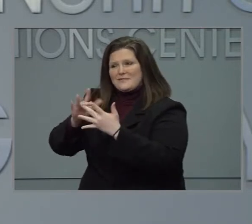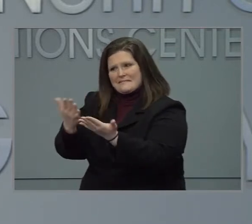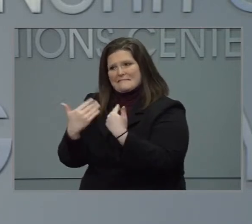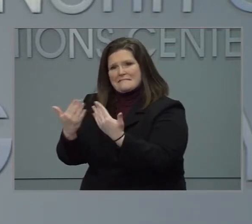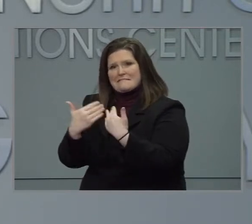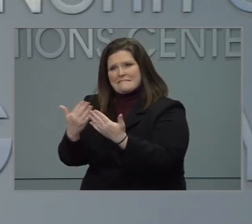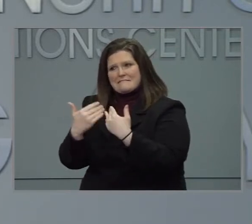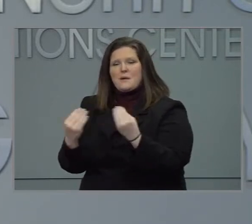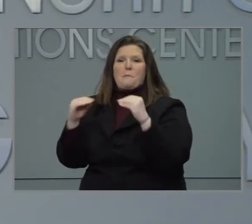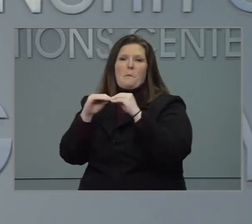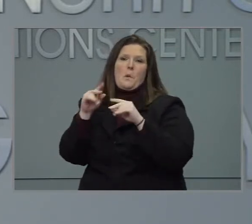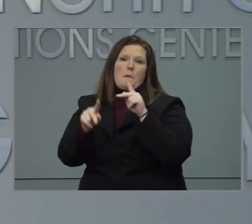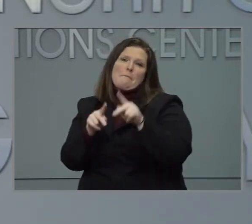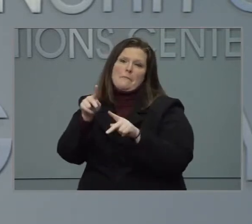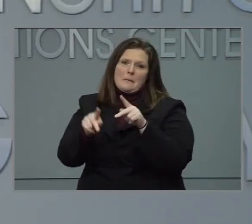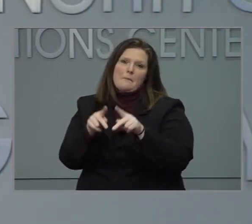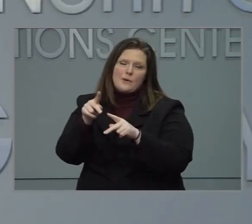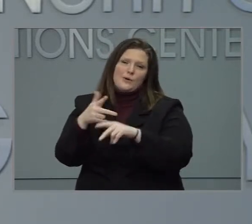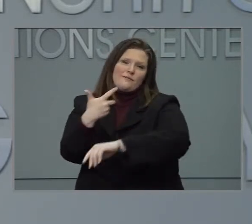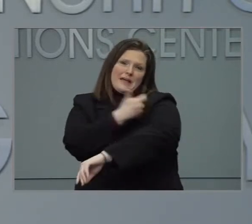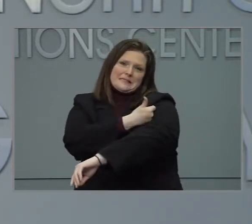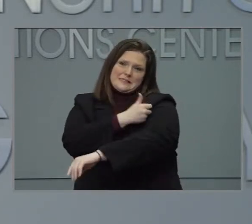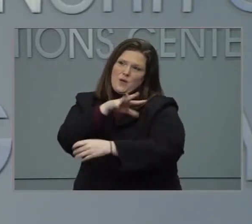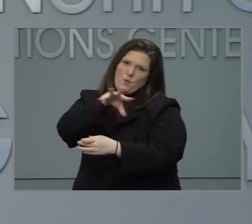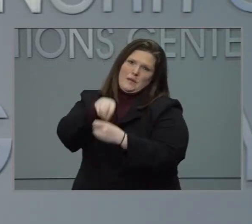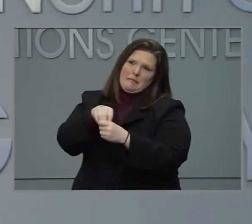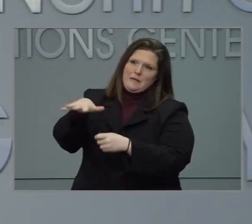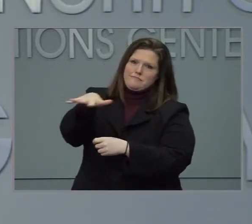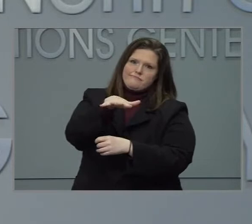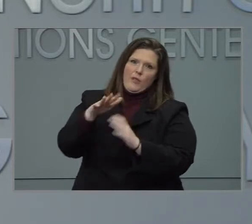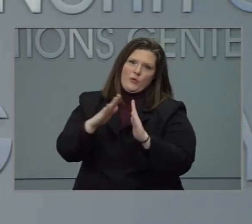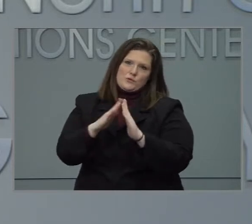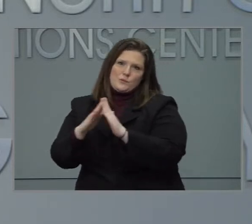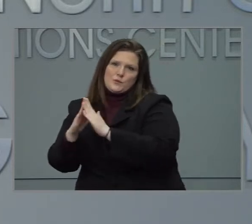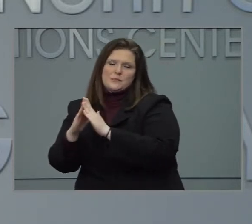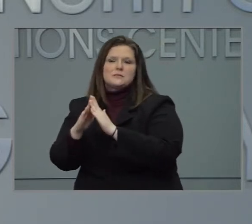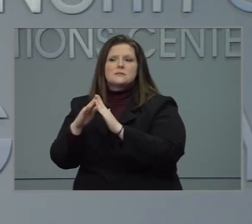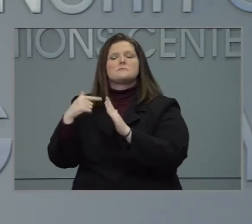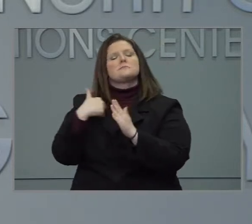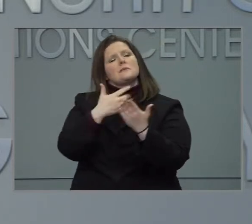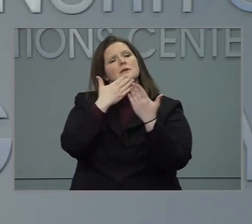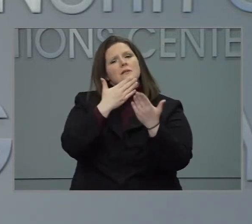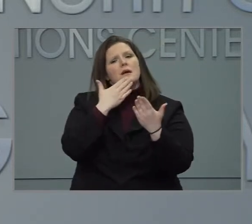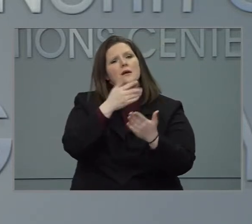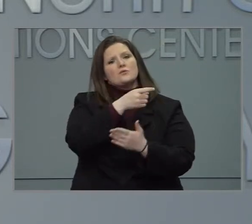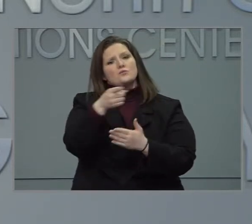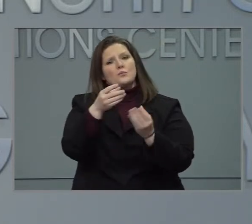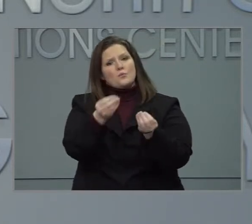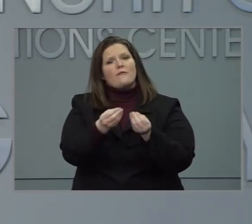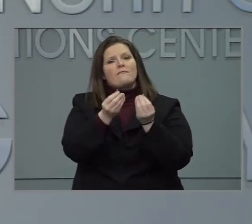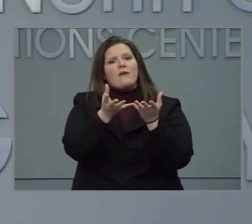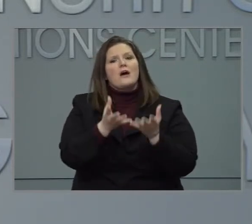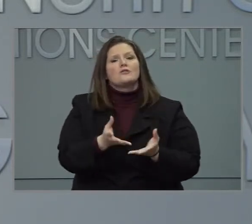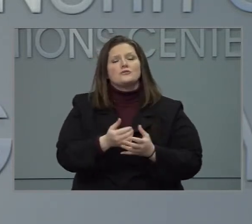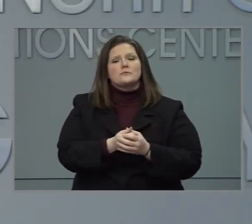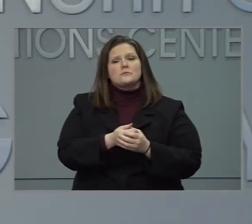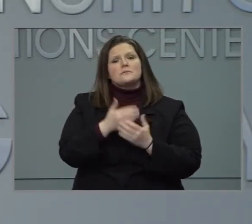communities, but I want to thank providers, community organizations, and others who are helping us expand access to